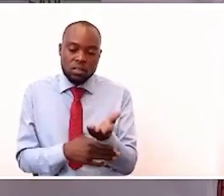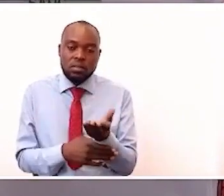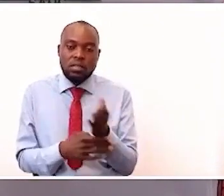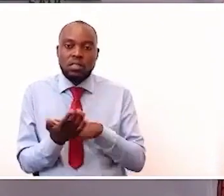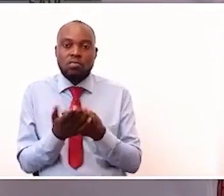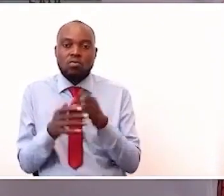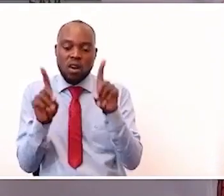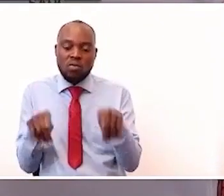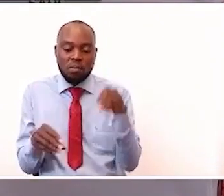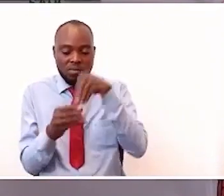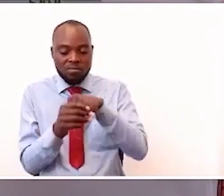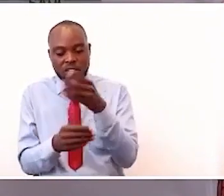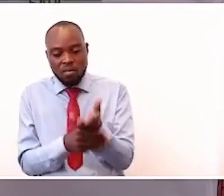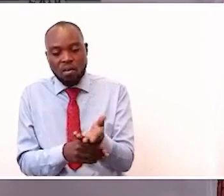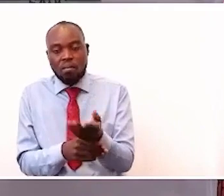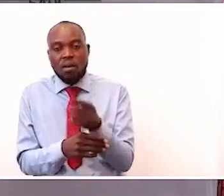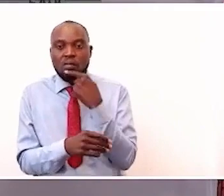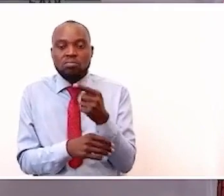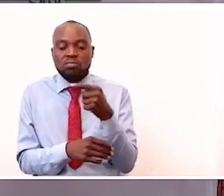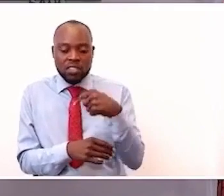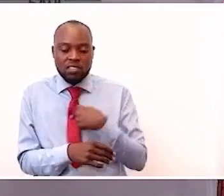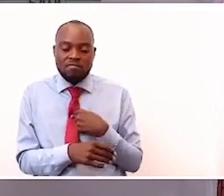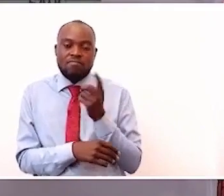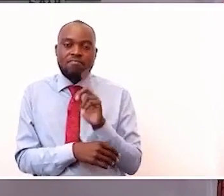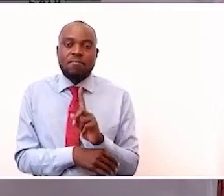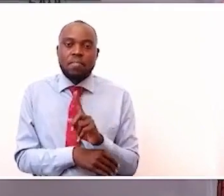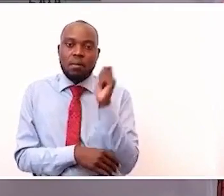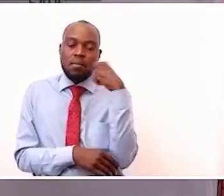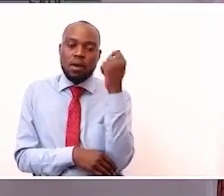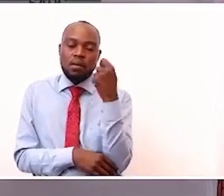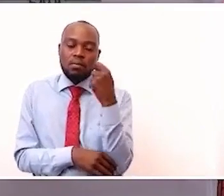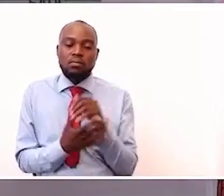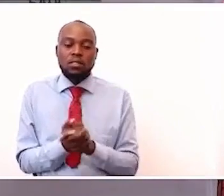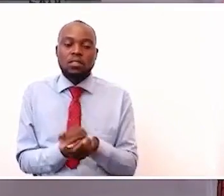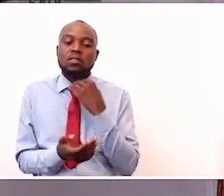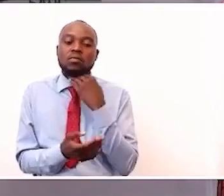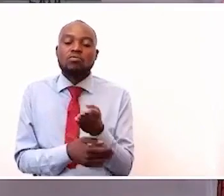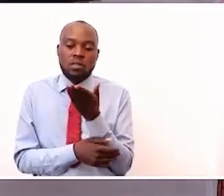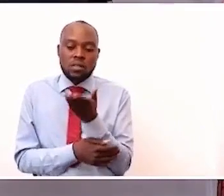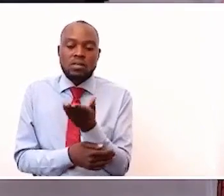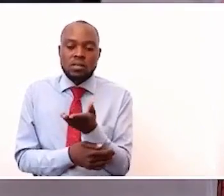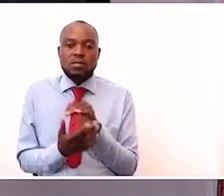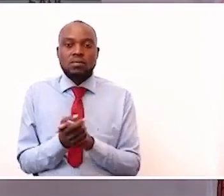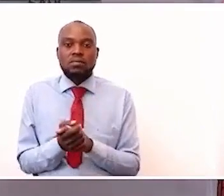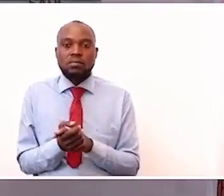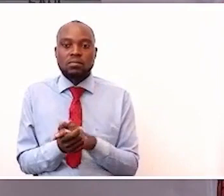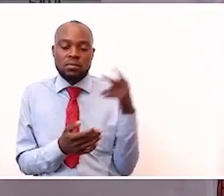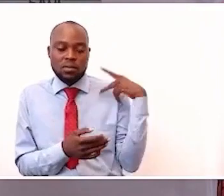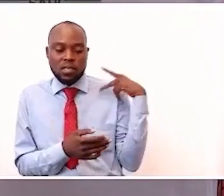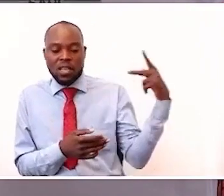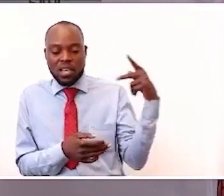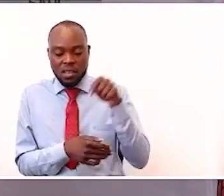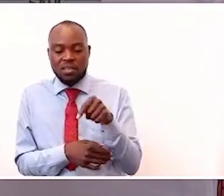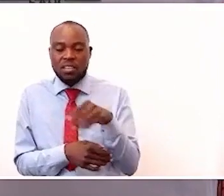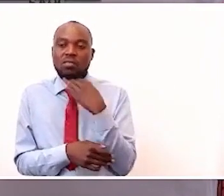attached to that, saying that, no, as Malawi, we don't want this. As, you know, Kenya, we don't want this.